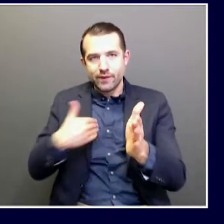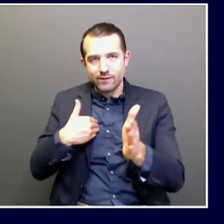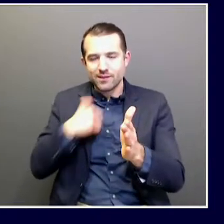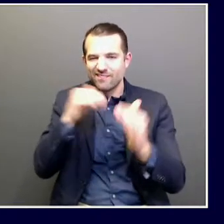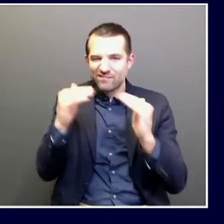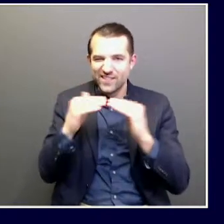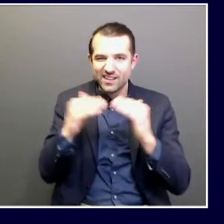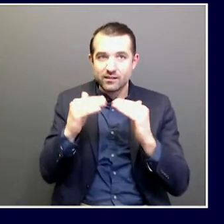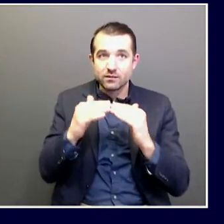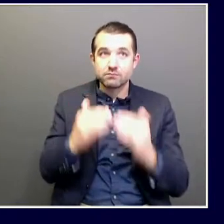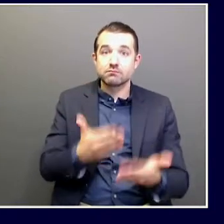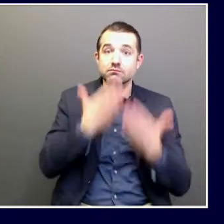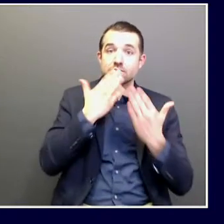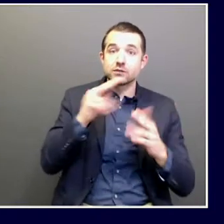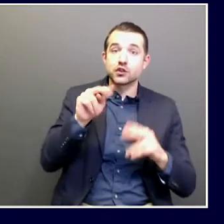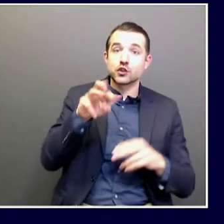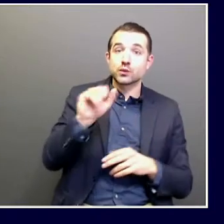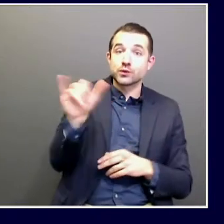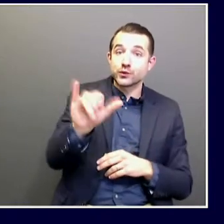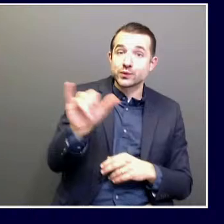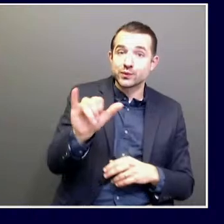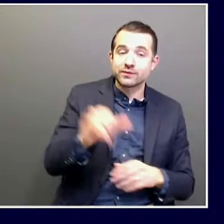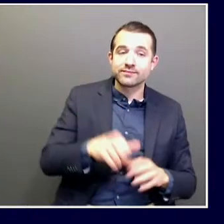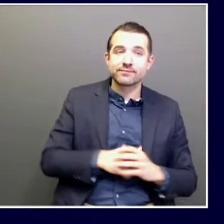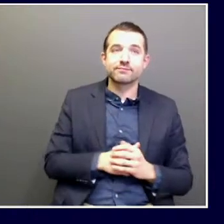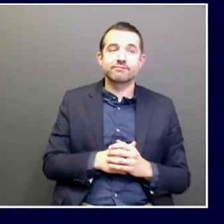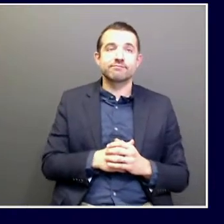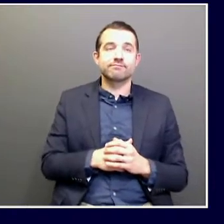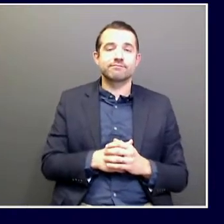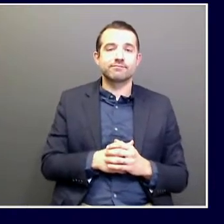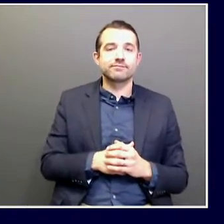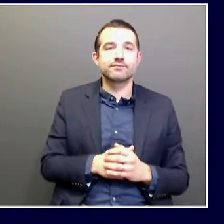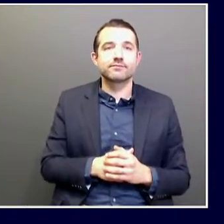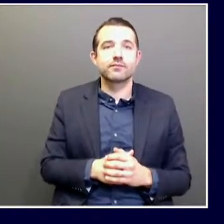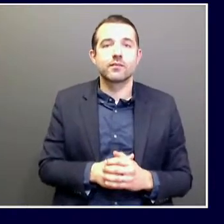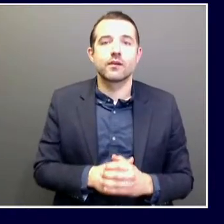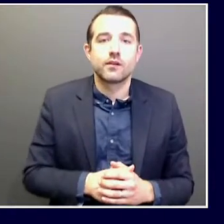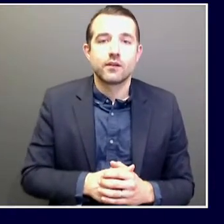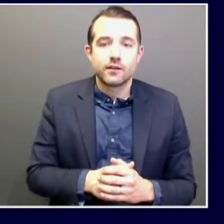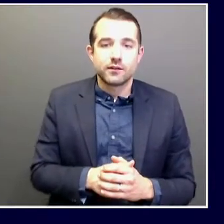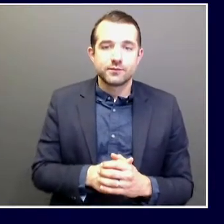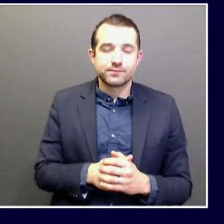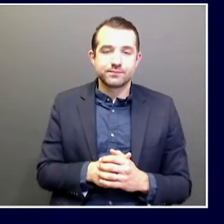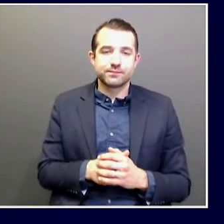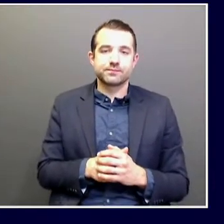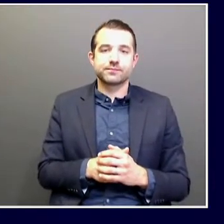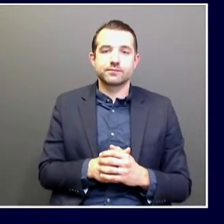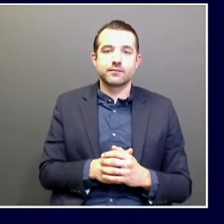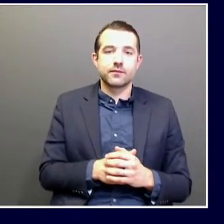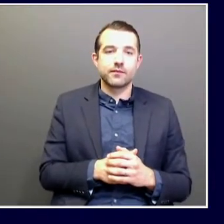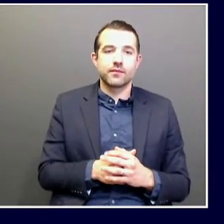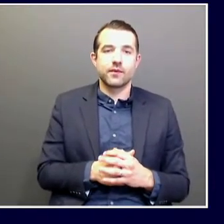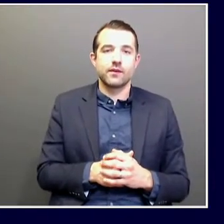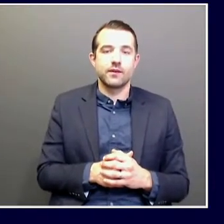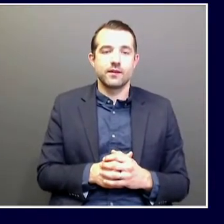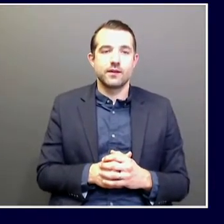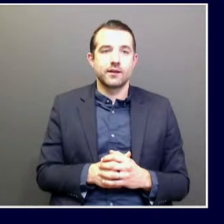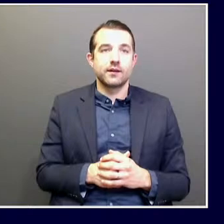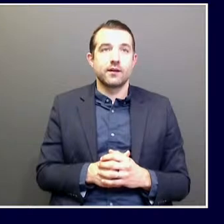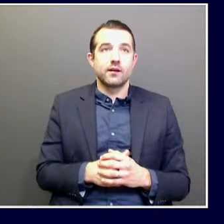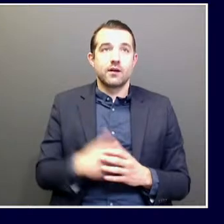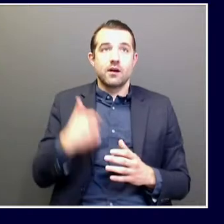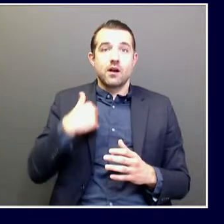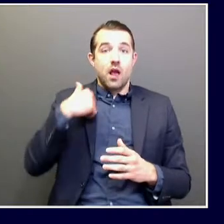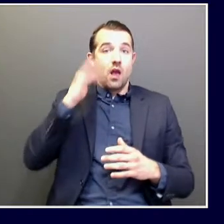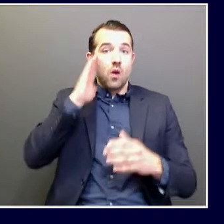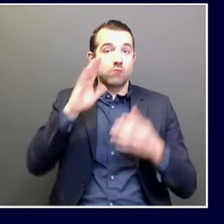And I'll note two right now, Megan. The first is what I hinted at. In response to the need